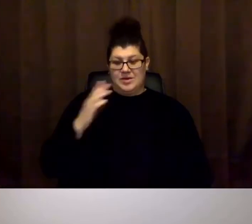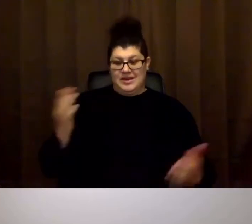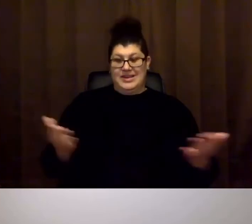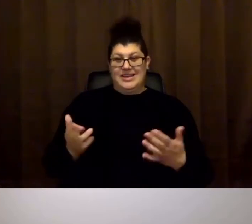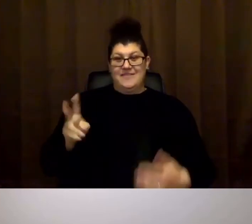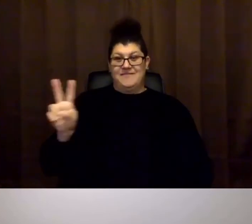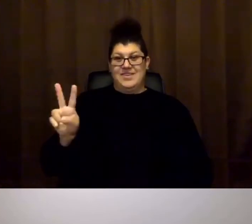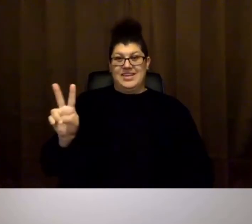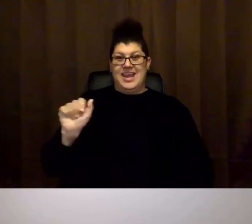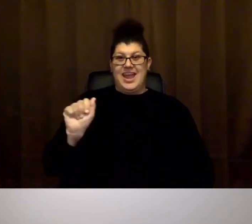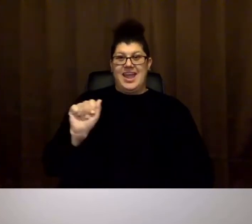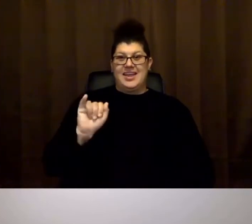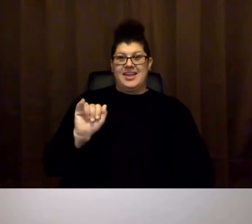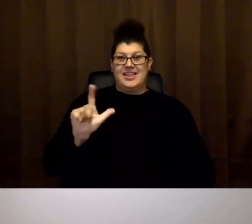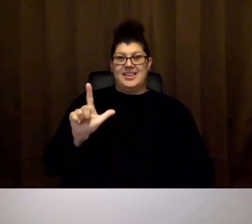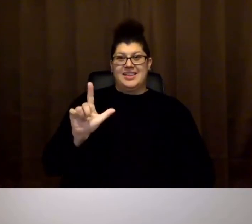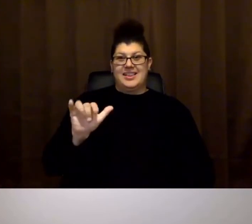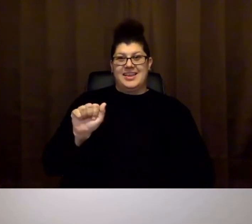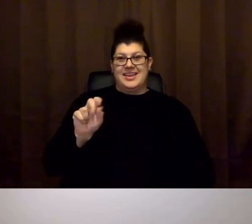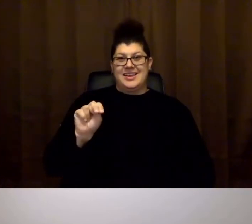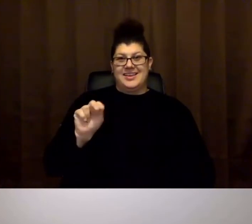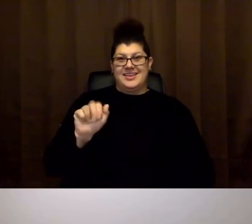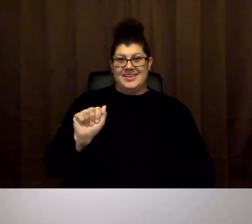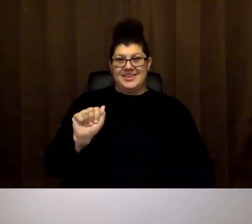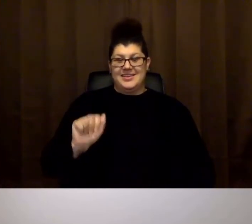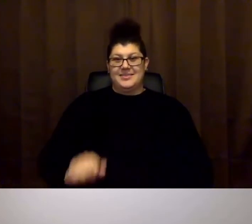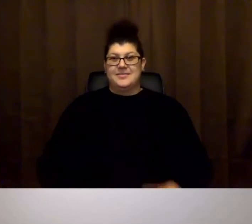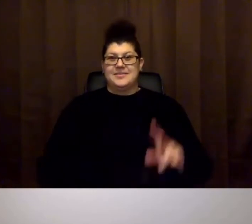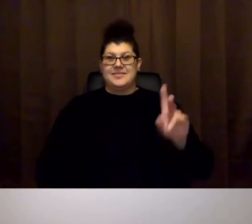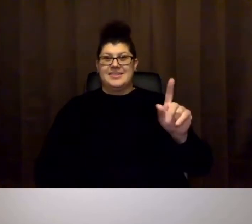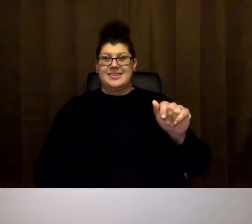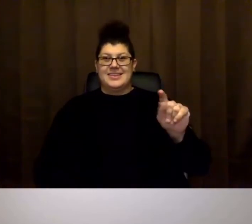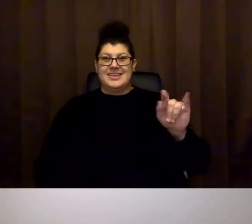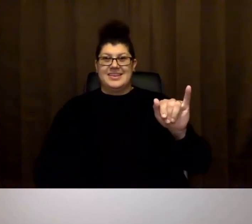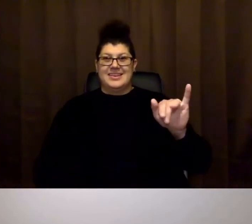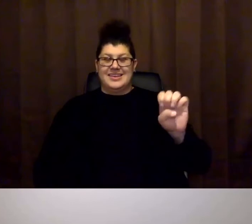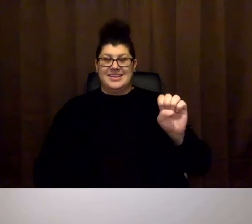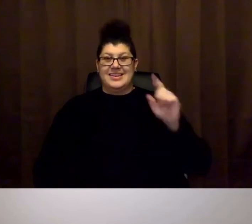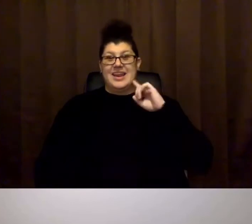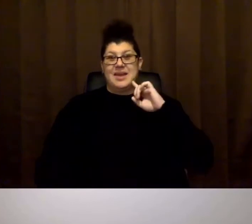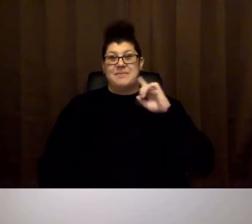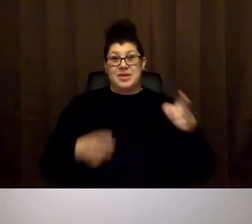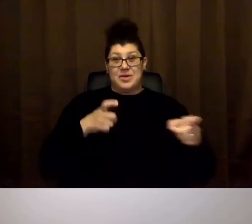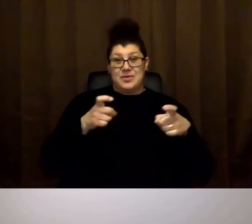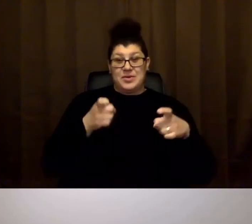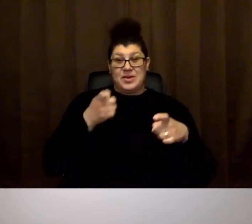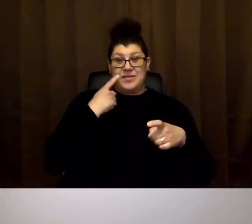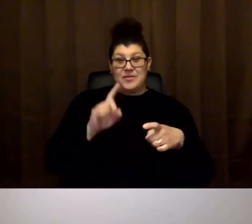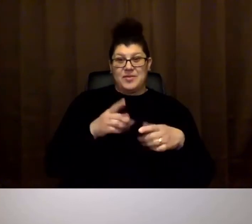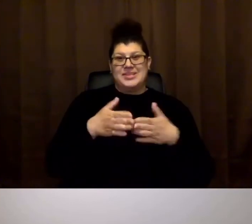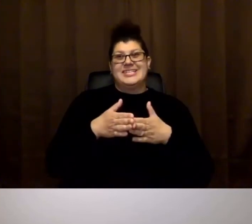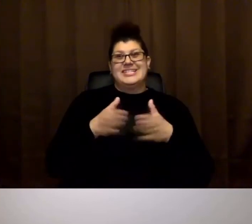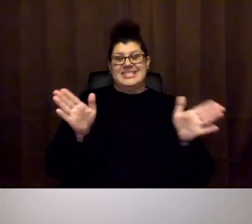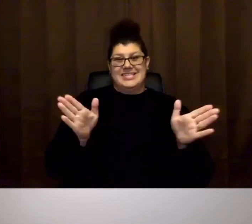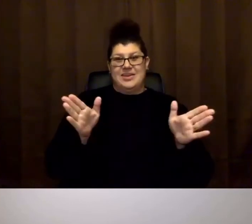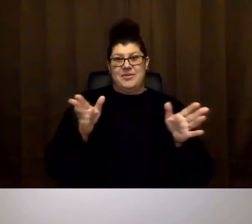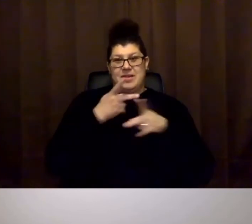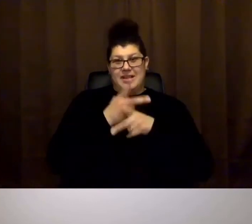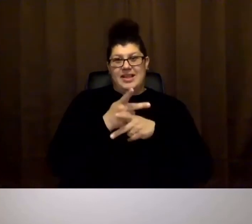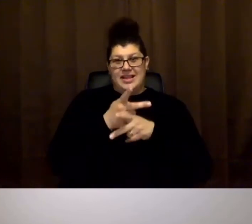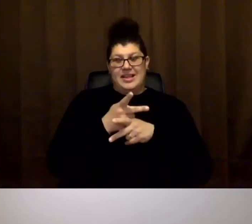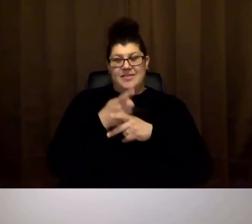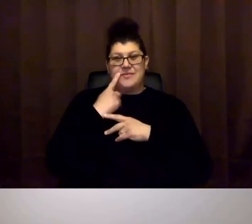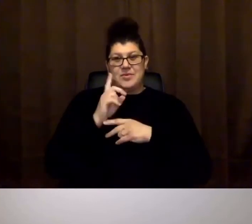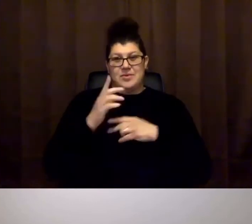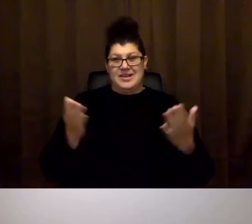Illiana. And my name is Katie Weber, and I'm the coordinator of the program of General Caregiver Supportive Services here